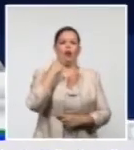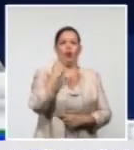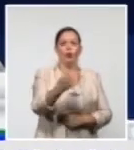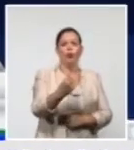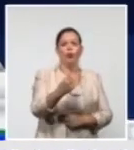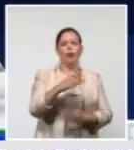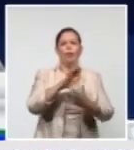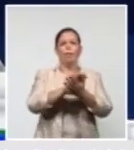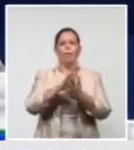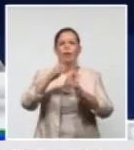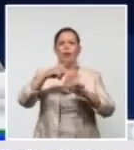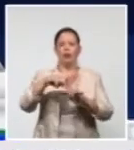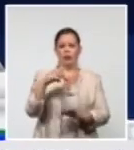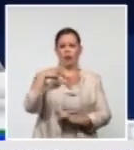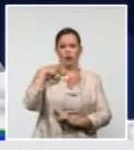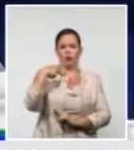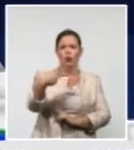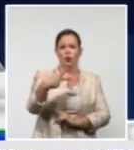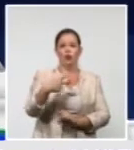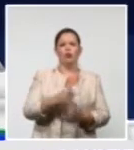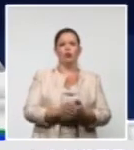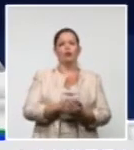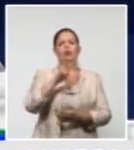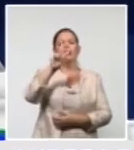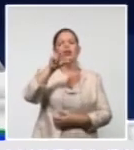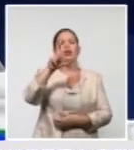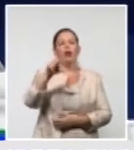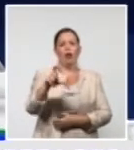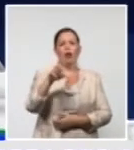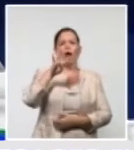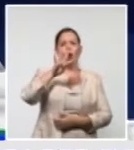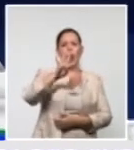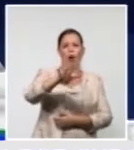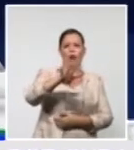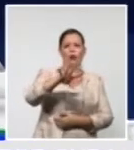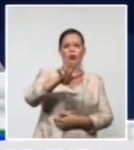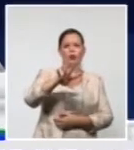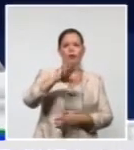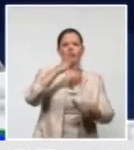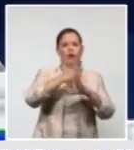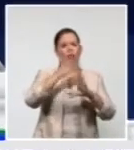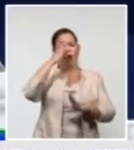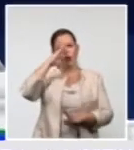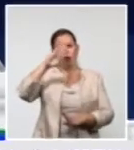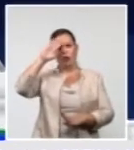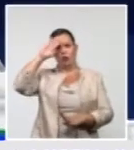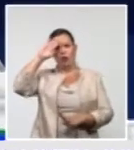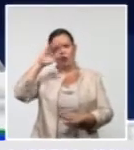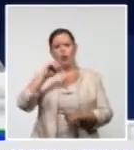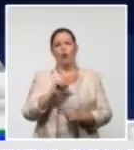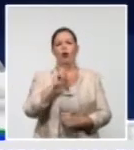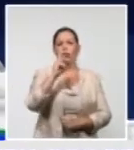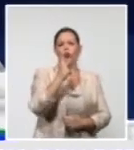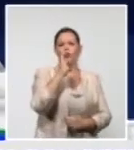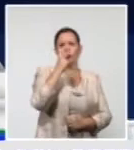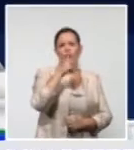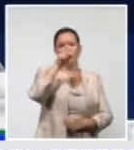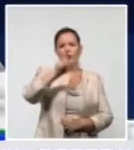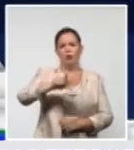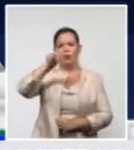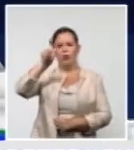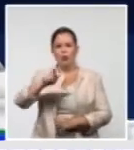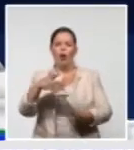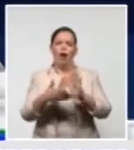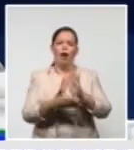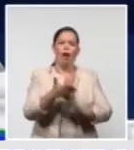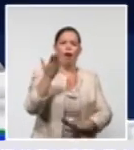through the hard work of our healthcare professionals and individualized treatment plans. 50